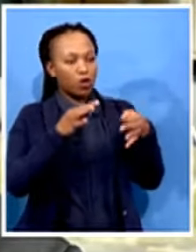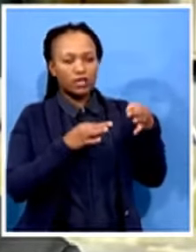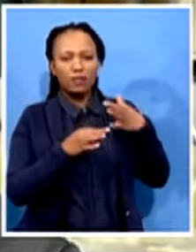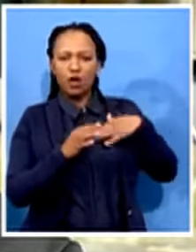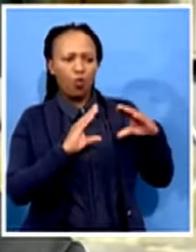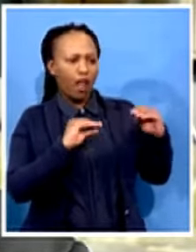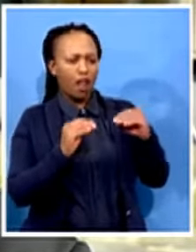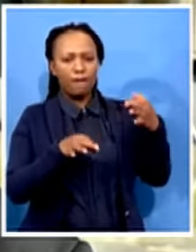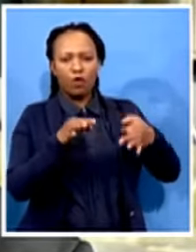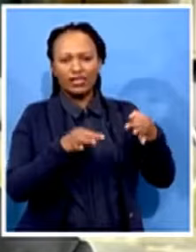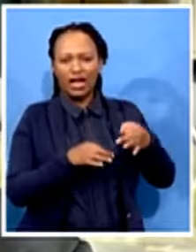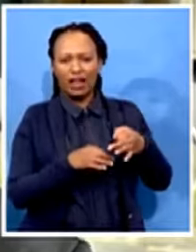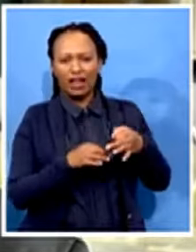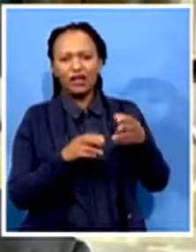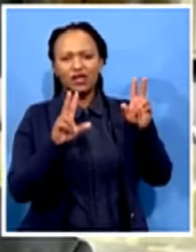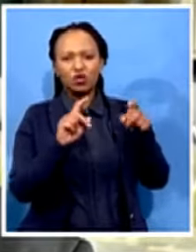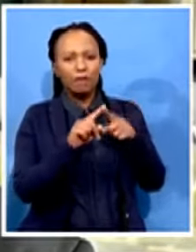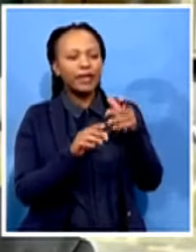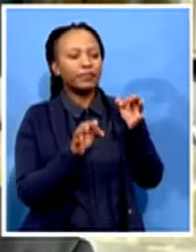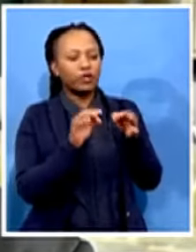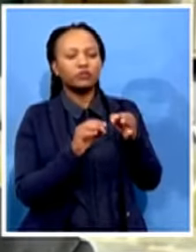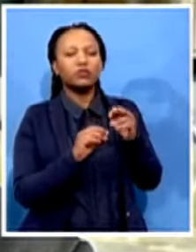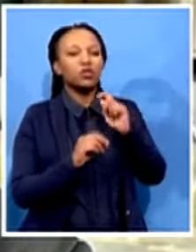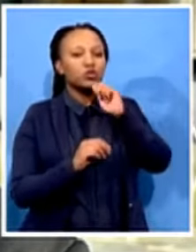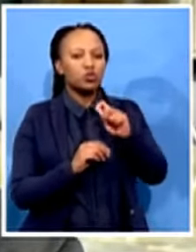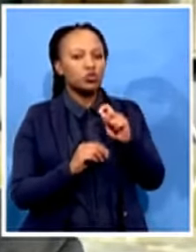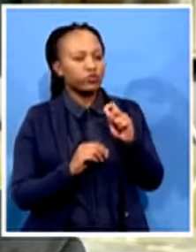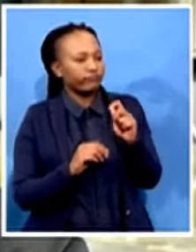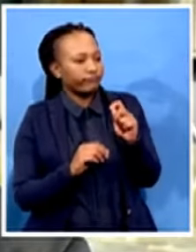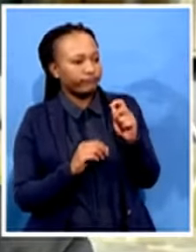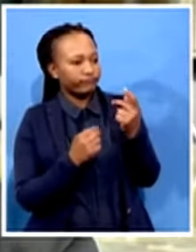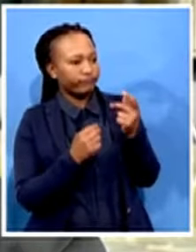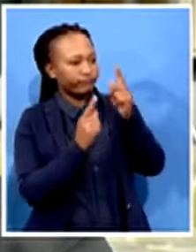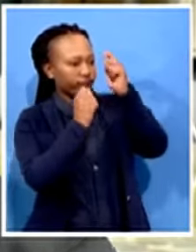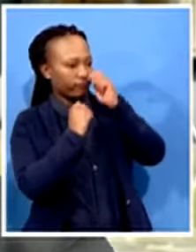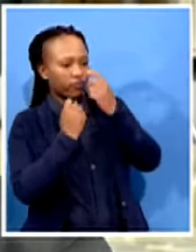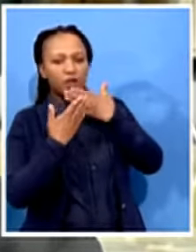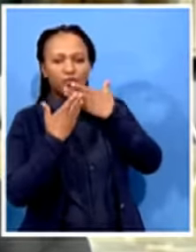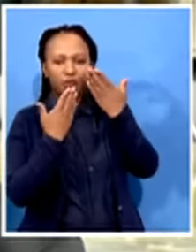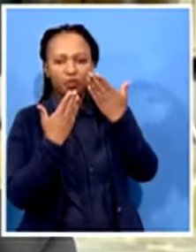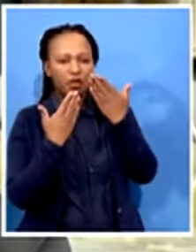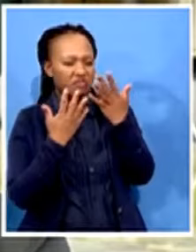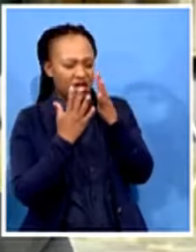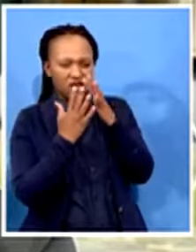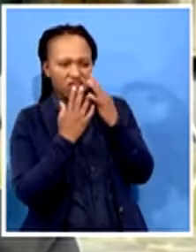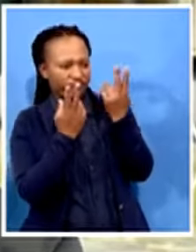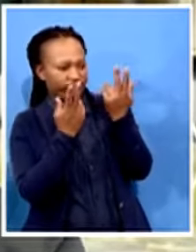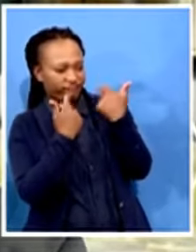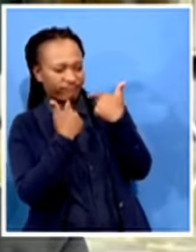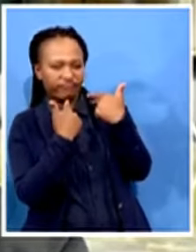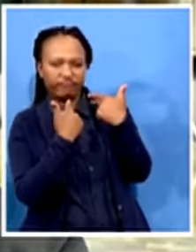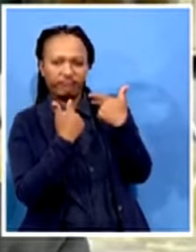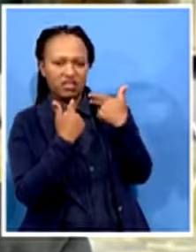not recognized. They trampled us all over. So that's why me and Mrs. Frans has been fighting